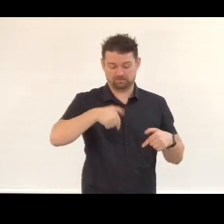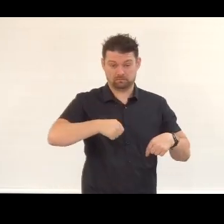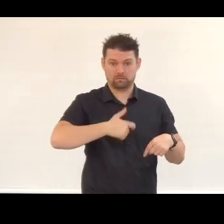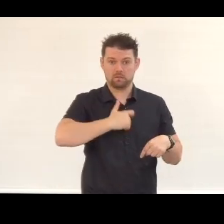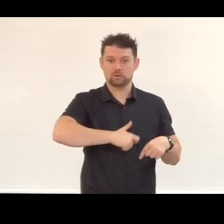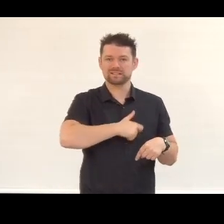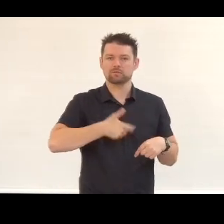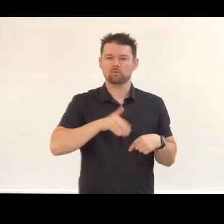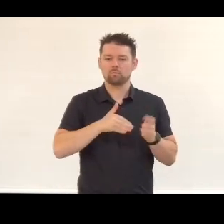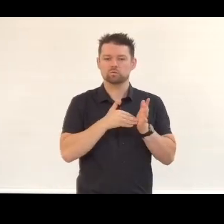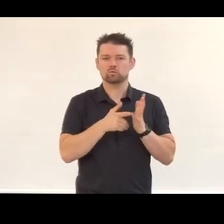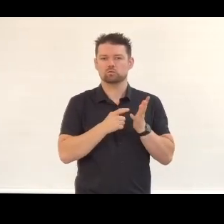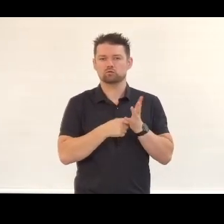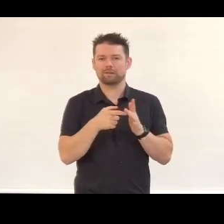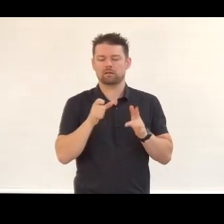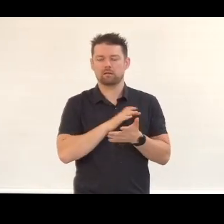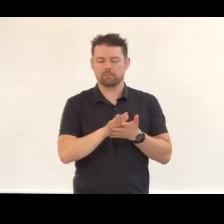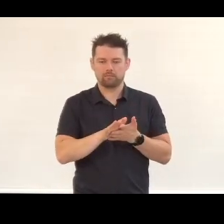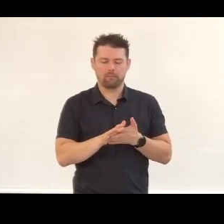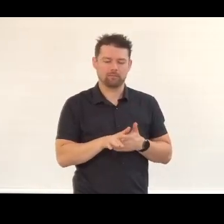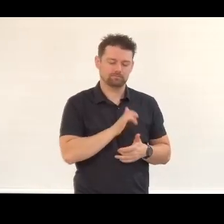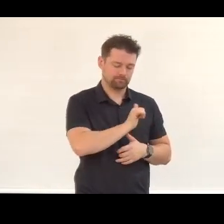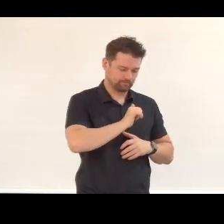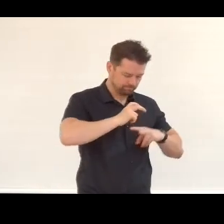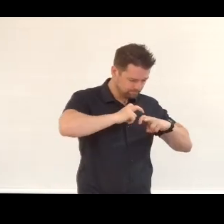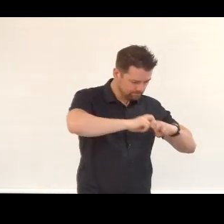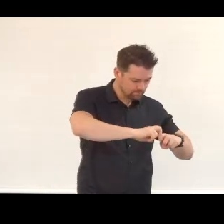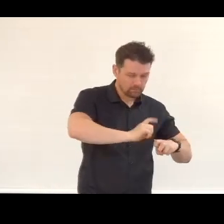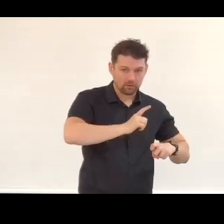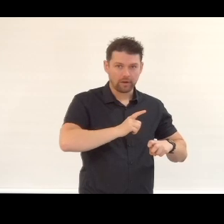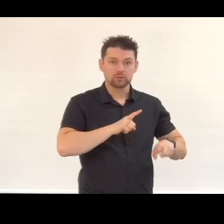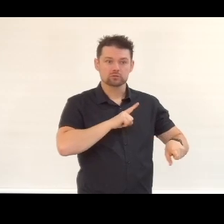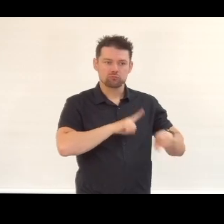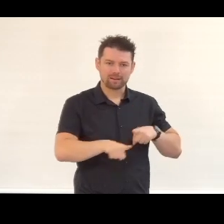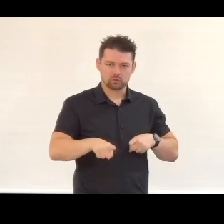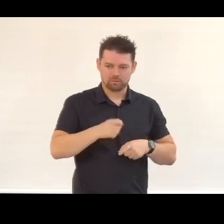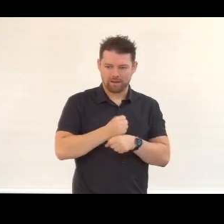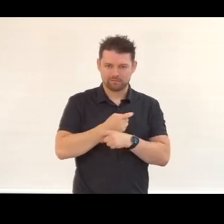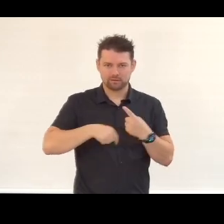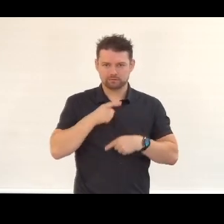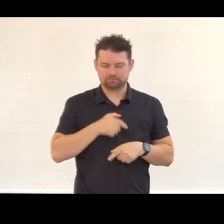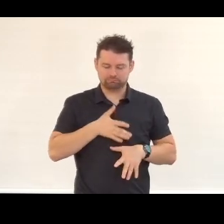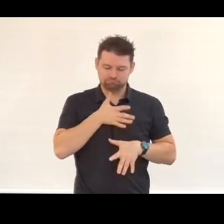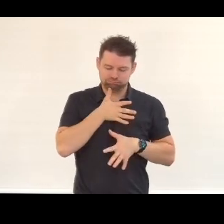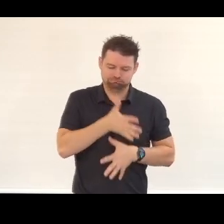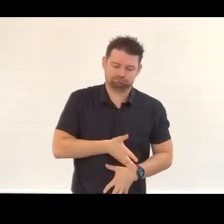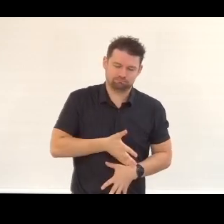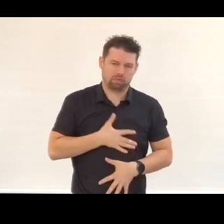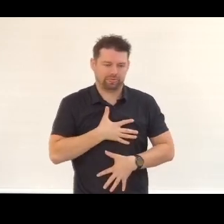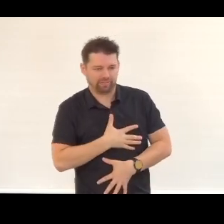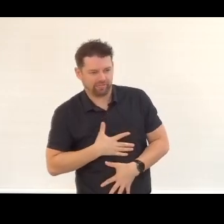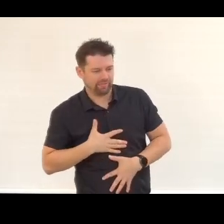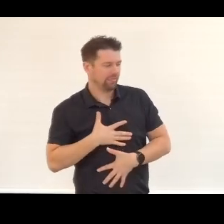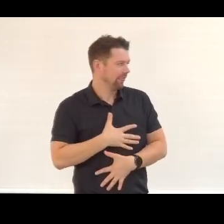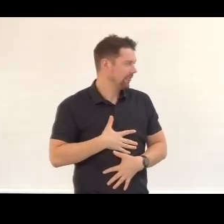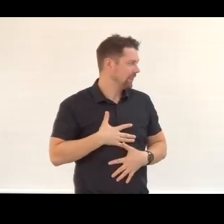Zurich. And so her experiment was, so she tried to make us motion sick. So we had to sit at an office chair like that.